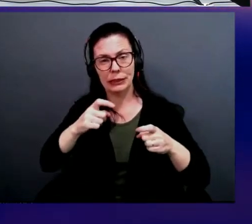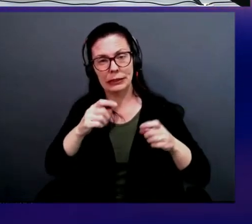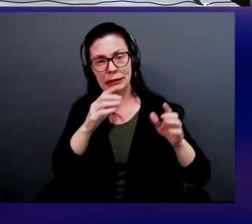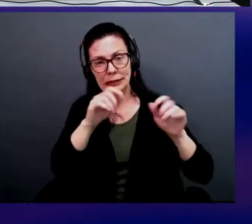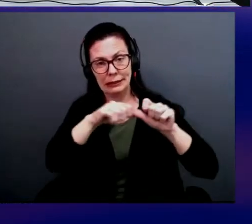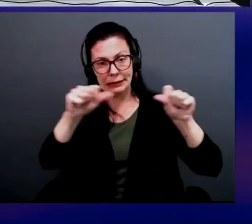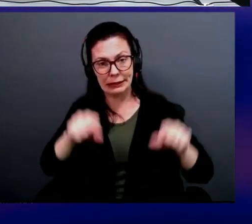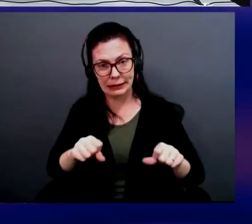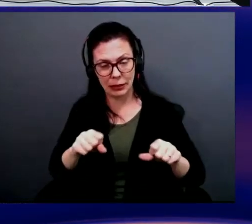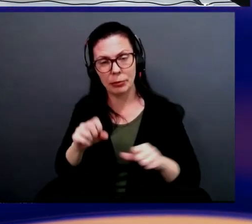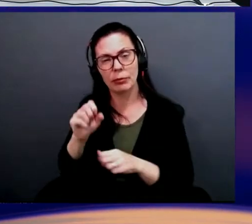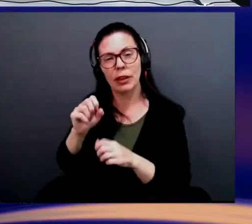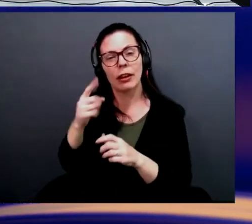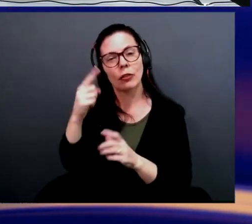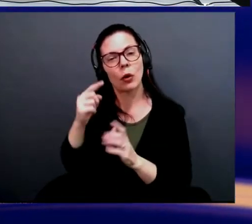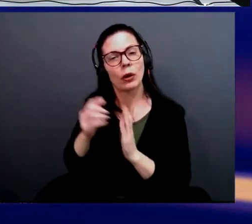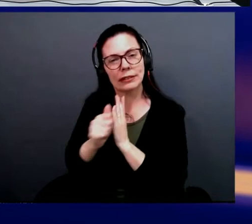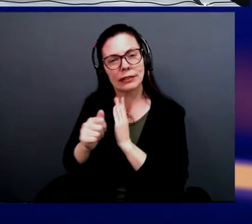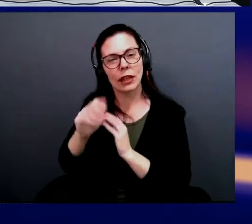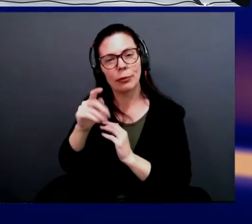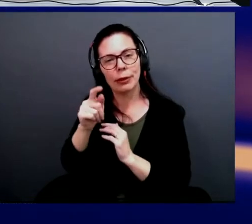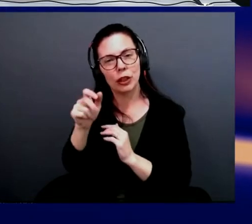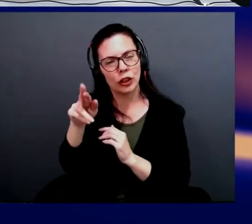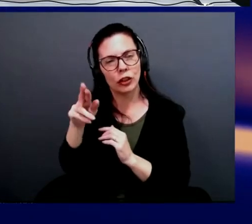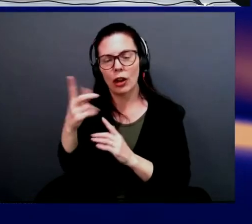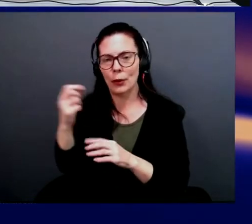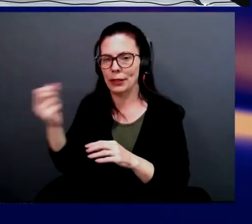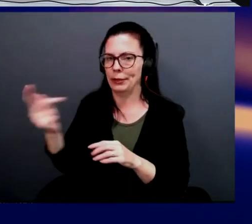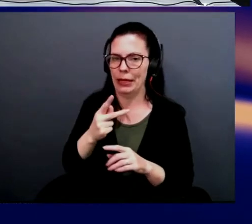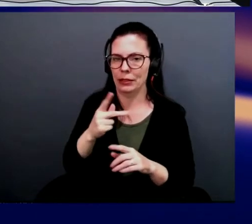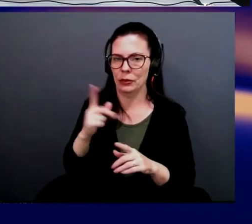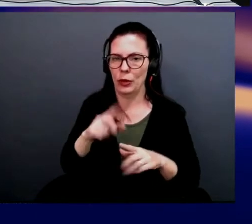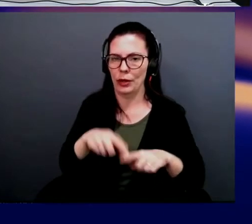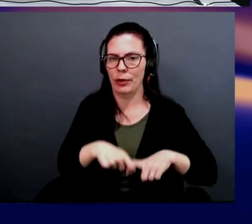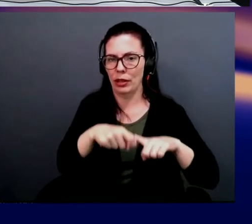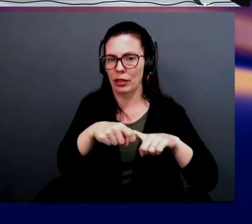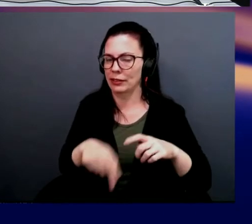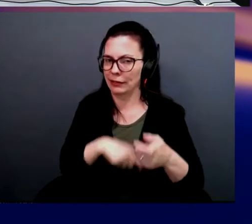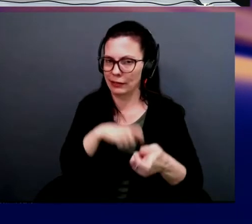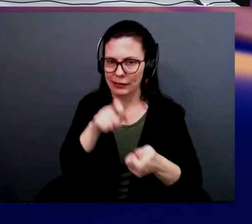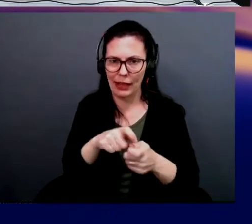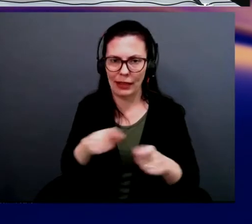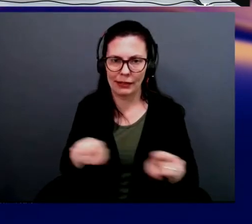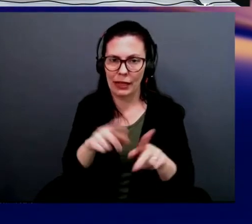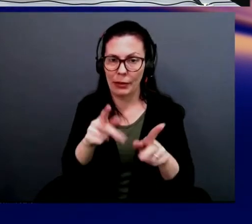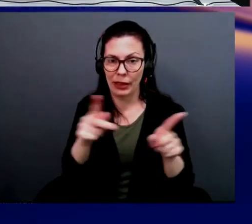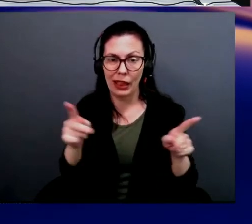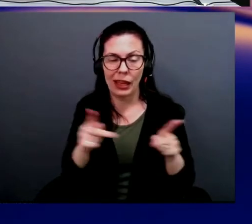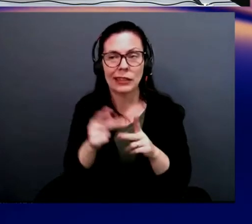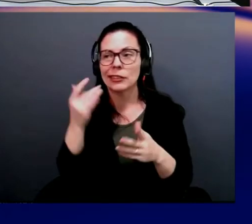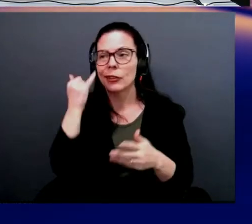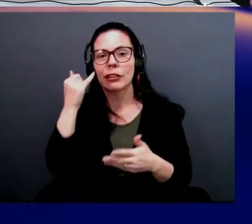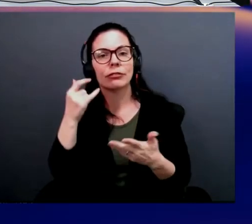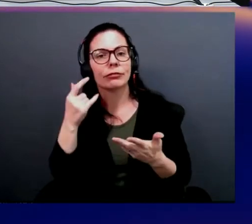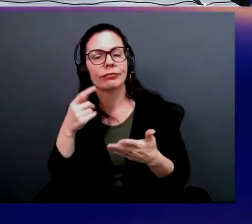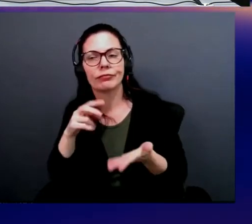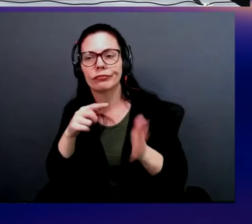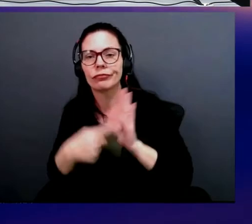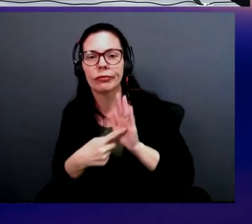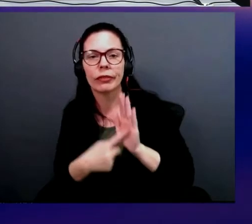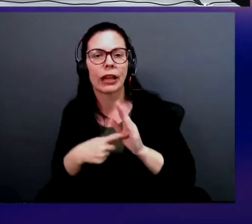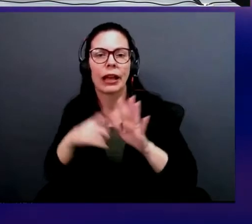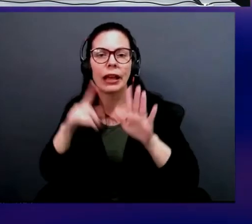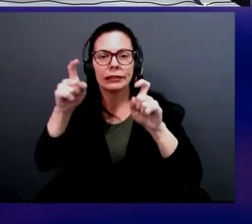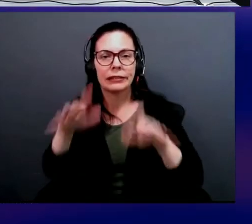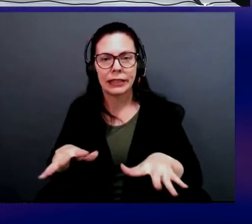it always comes back to where you left off. You always have an option to start exactly where you left off. So if you're halfway through the assessment and you, something